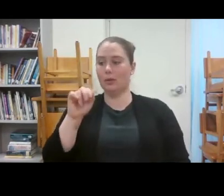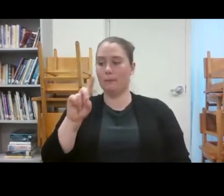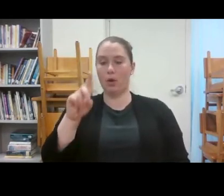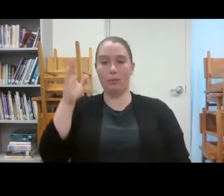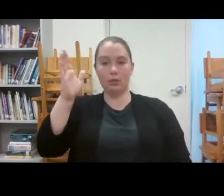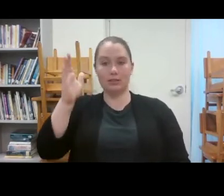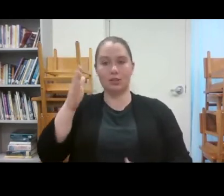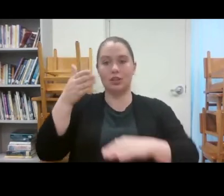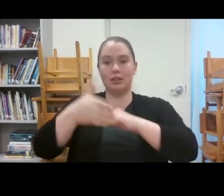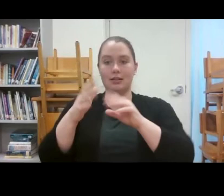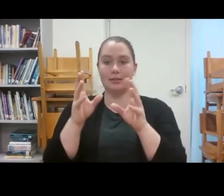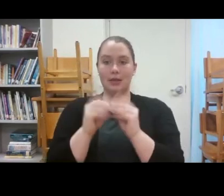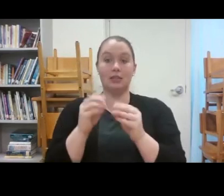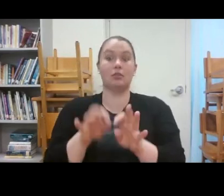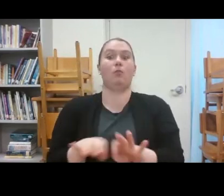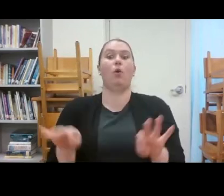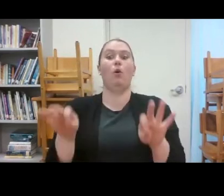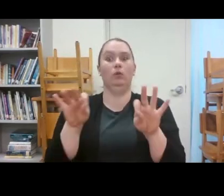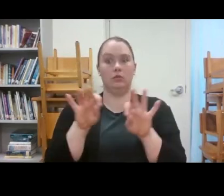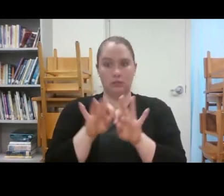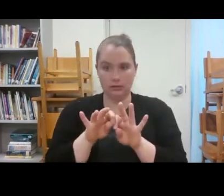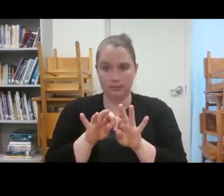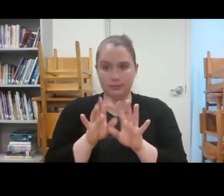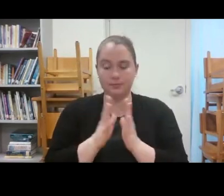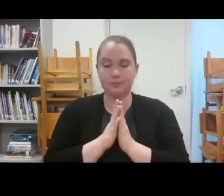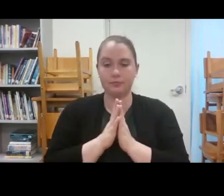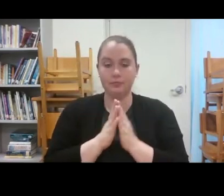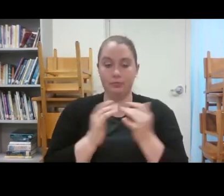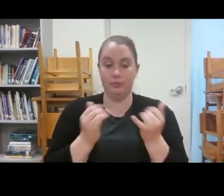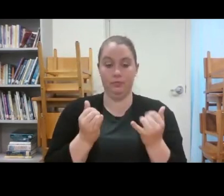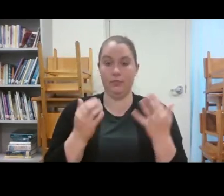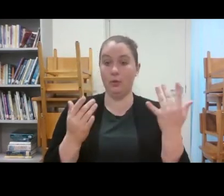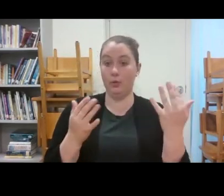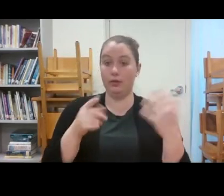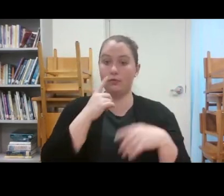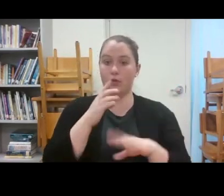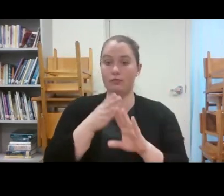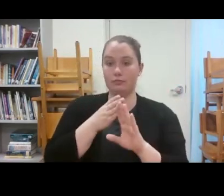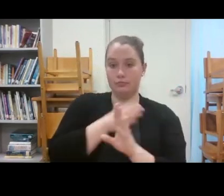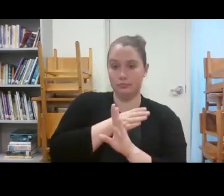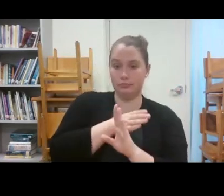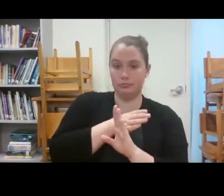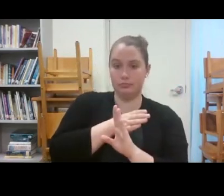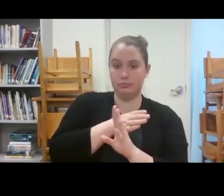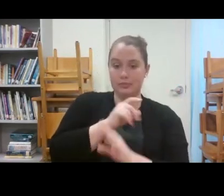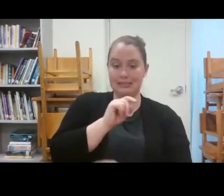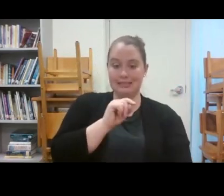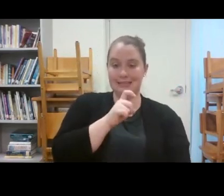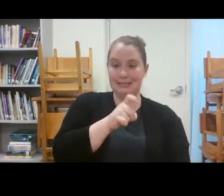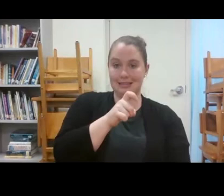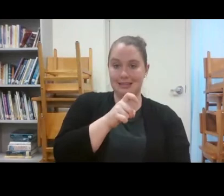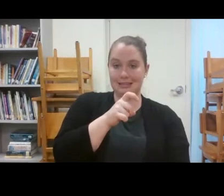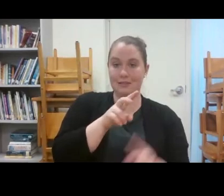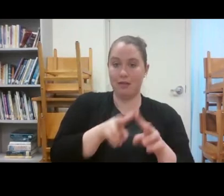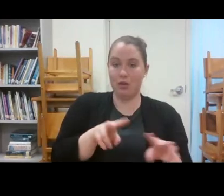meeting is really critical. We are waiting to get our preliminary tax values. Actually, those may have come